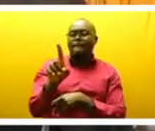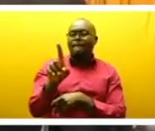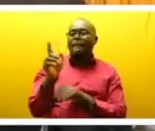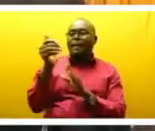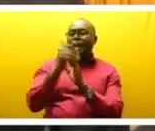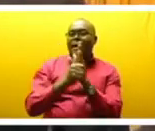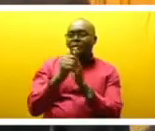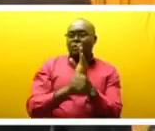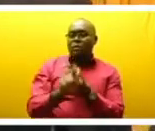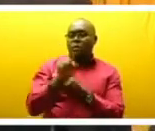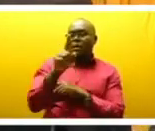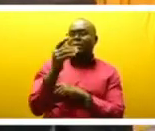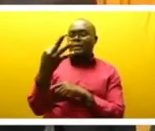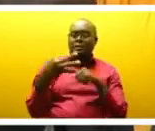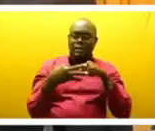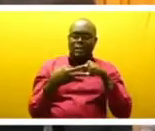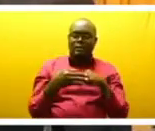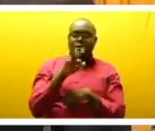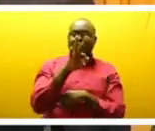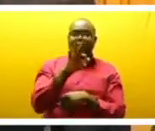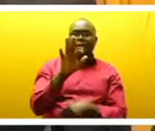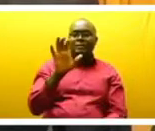Article 138(3)(c). 2,